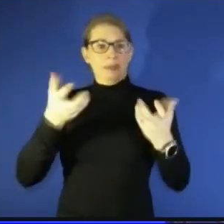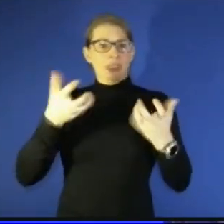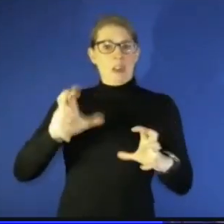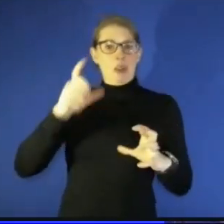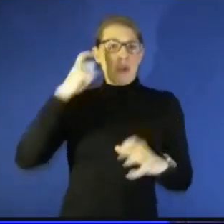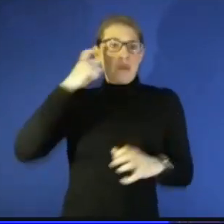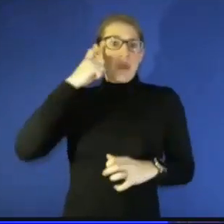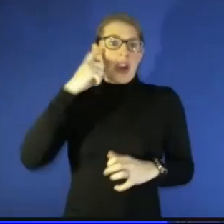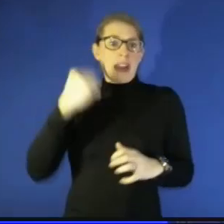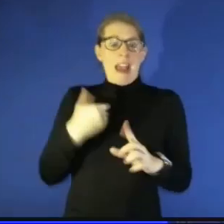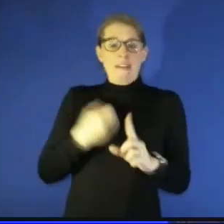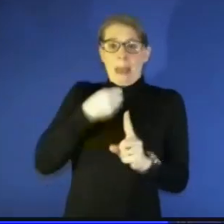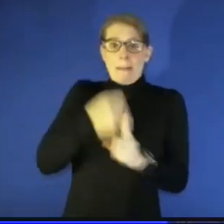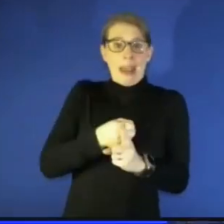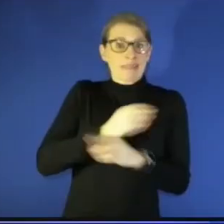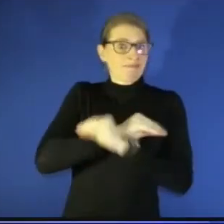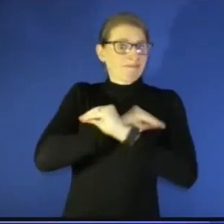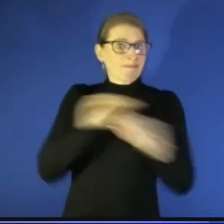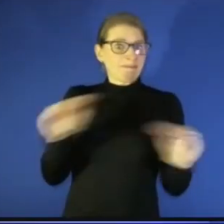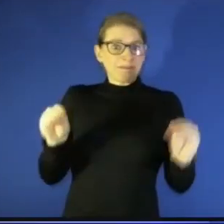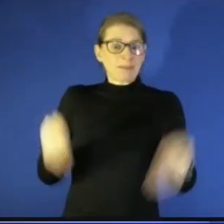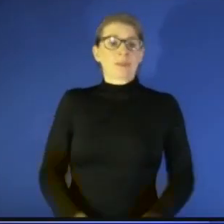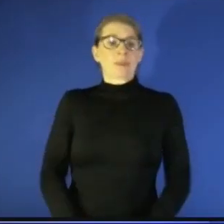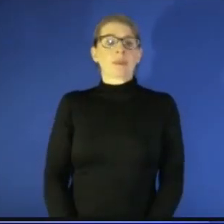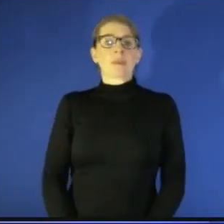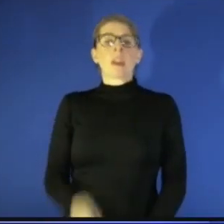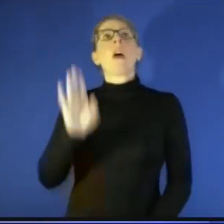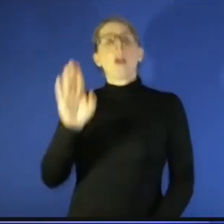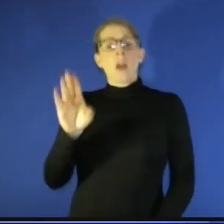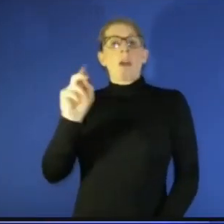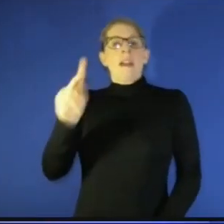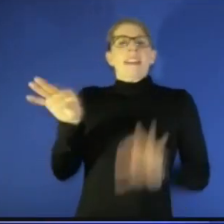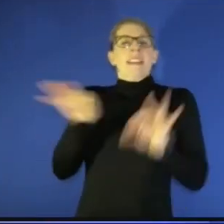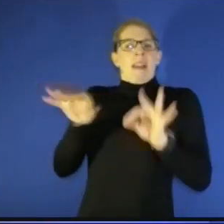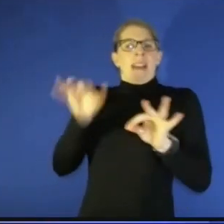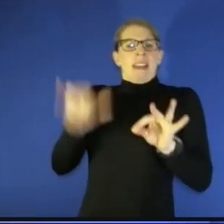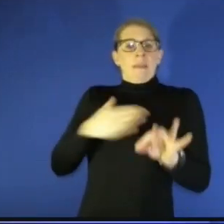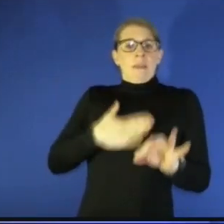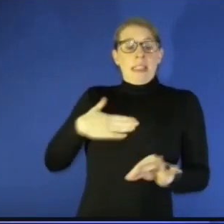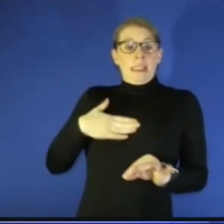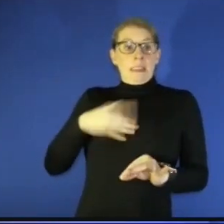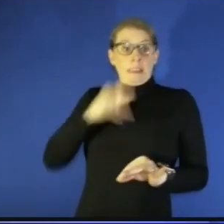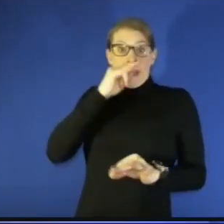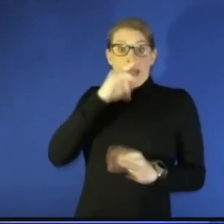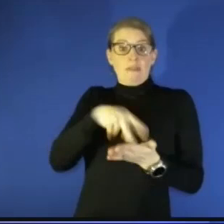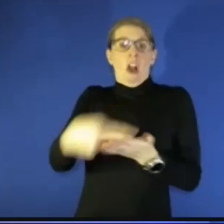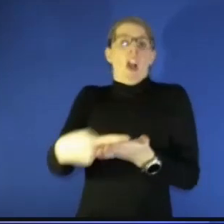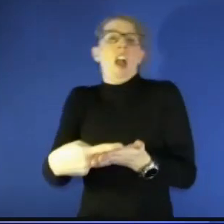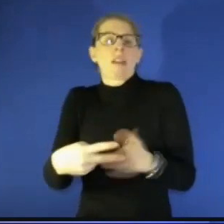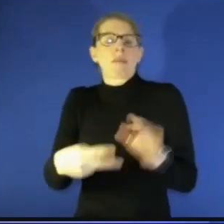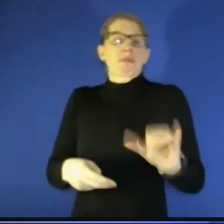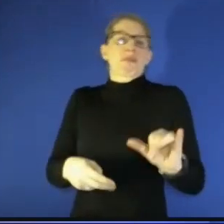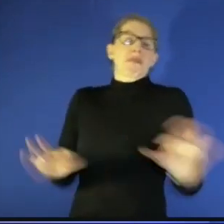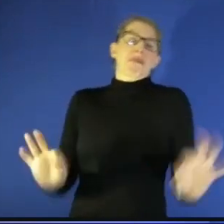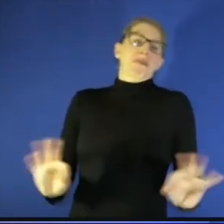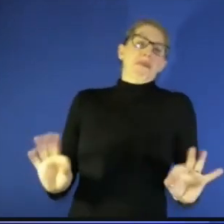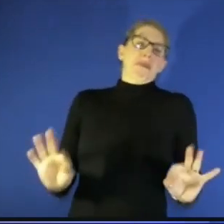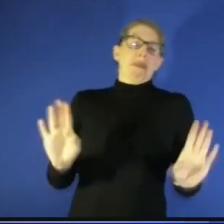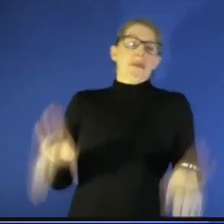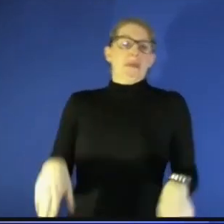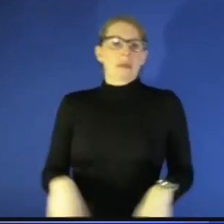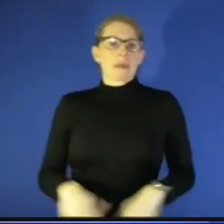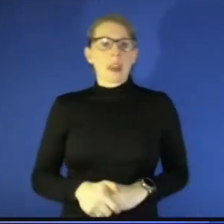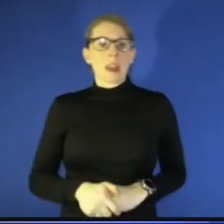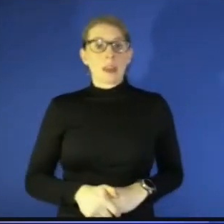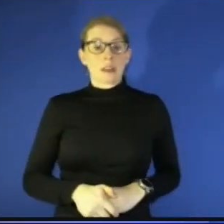impact. Well, then tell us about that. Because, kids fall. People go, oh, your kid fell off of this, kid fell off of that. Do you really have to take them